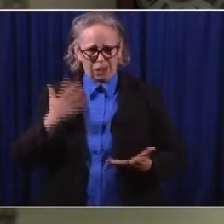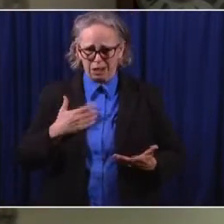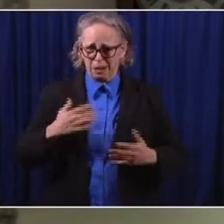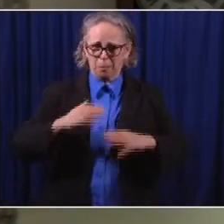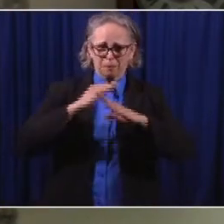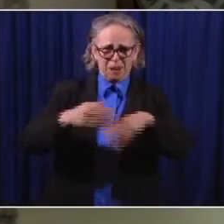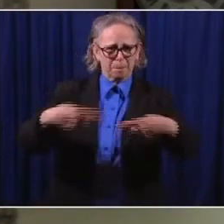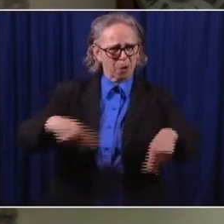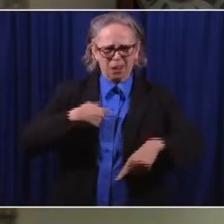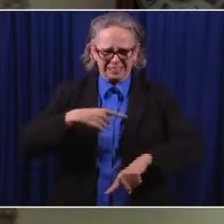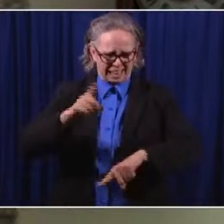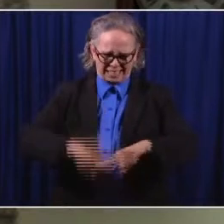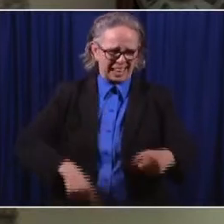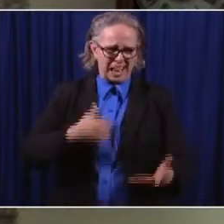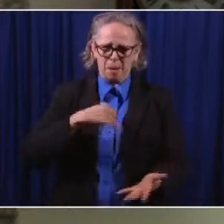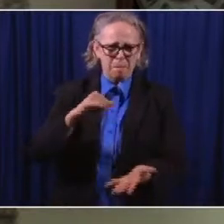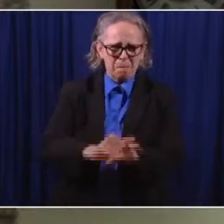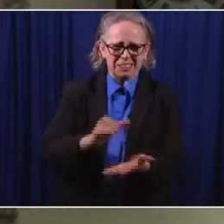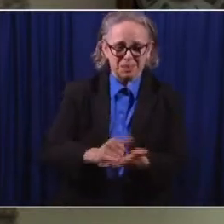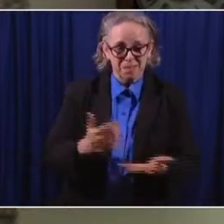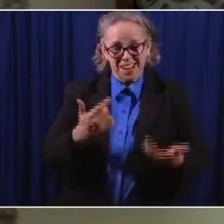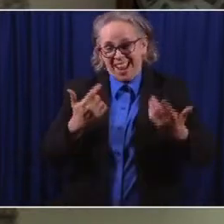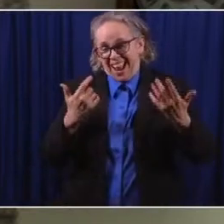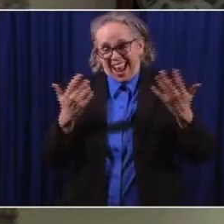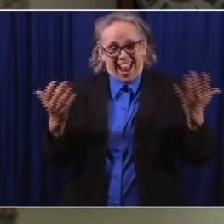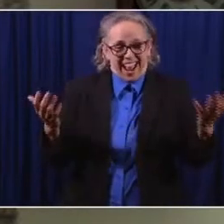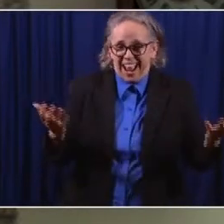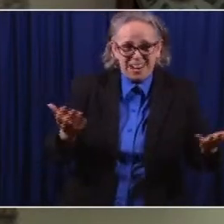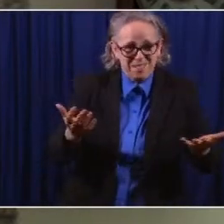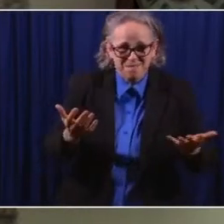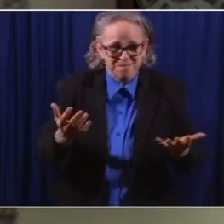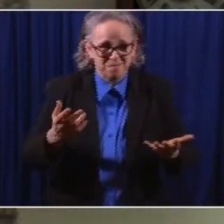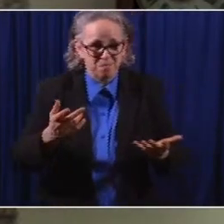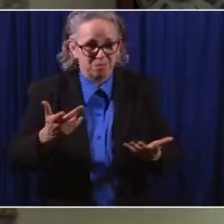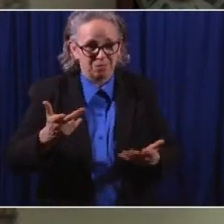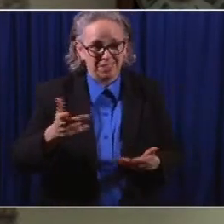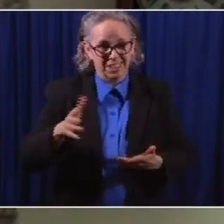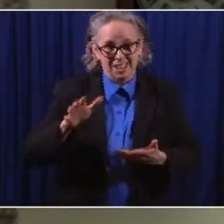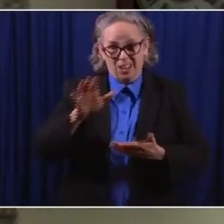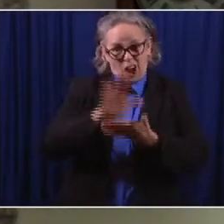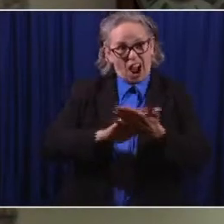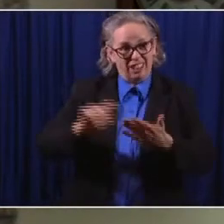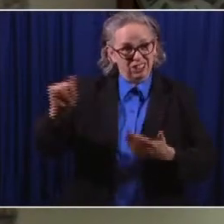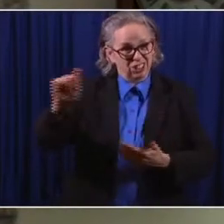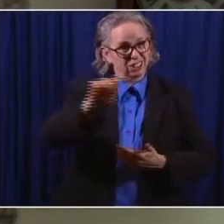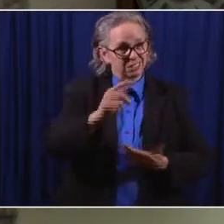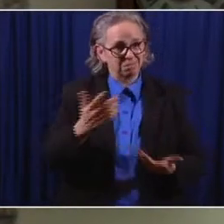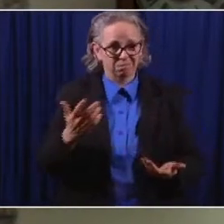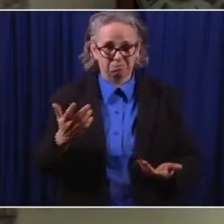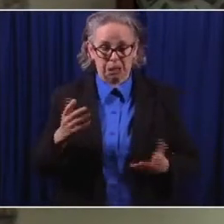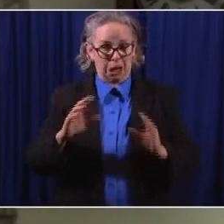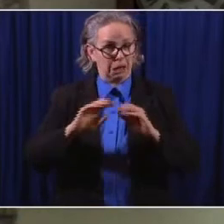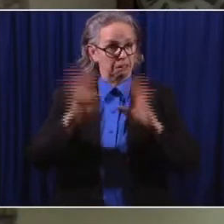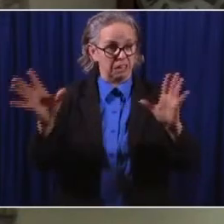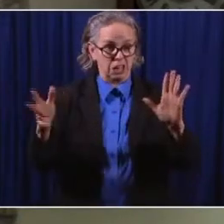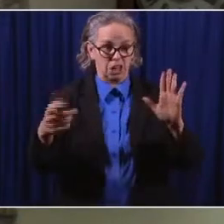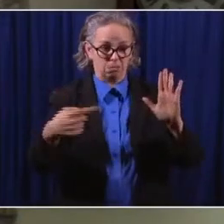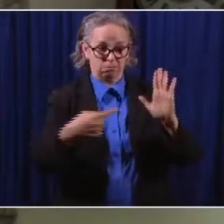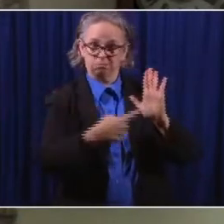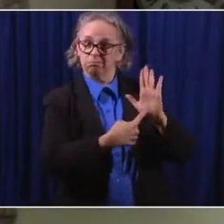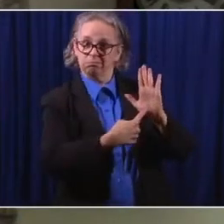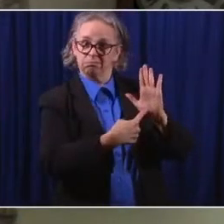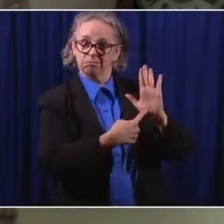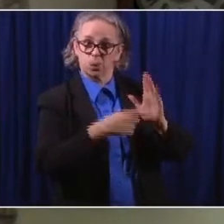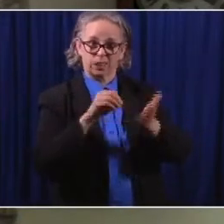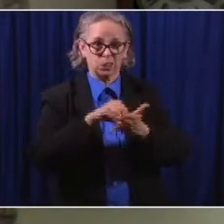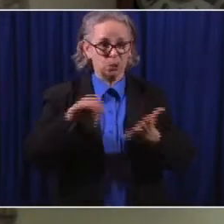What colleges have done, they made pretty clear to students, if the spread continues, the spread goes up, at